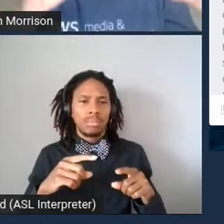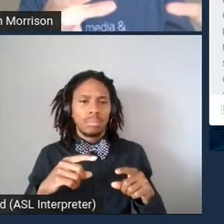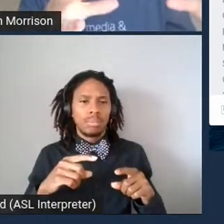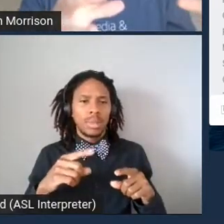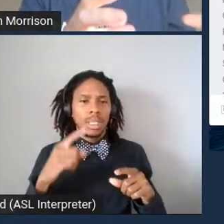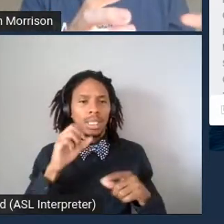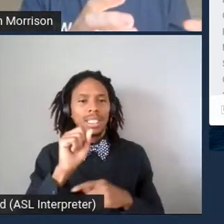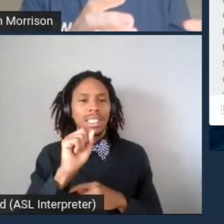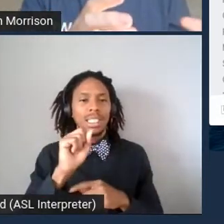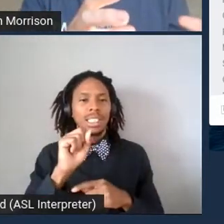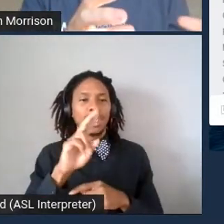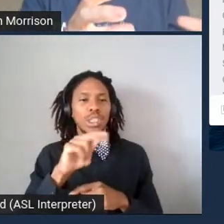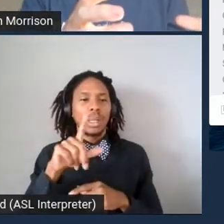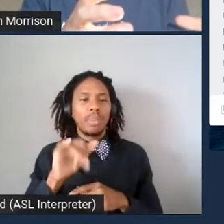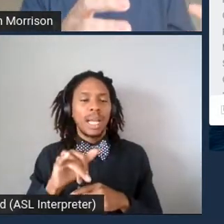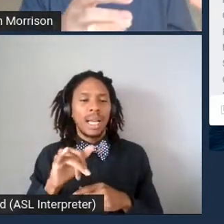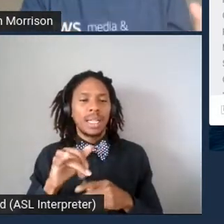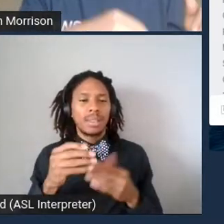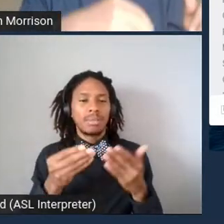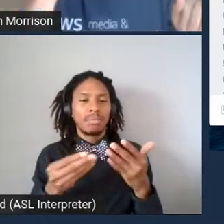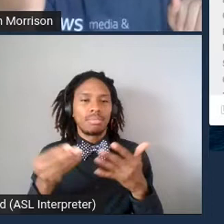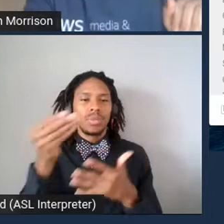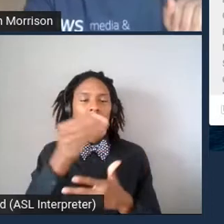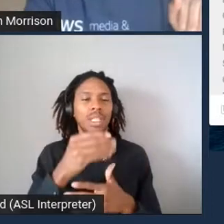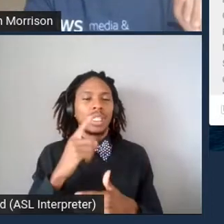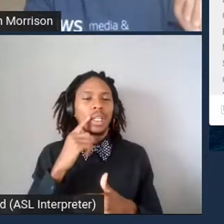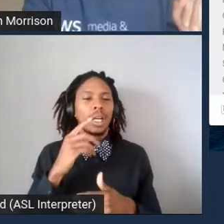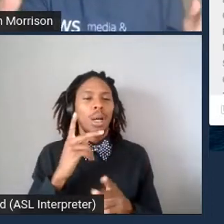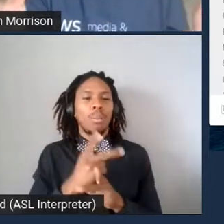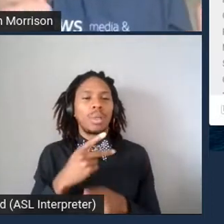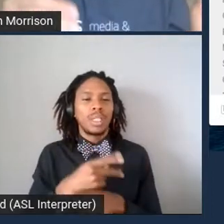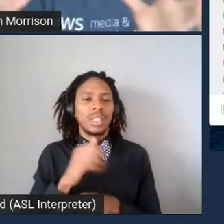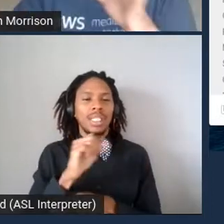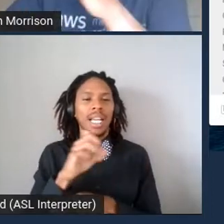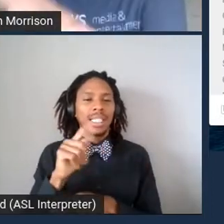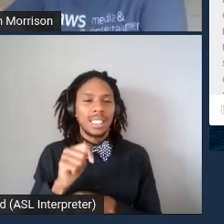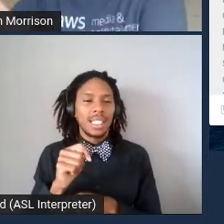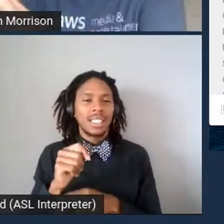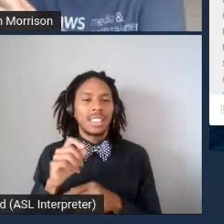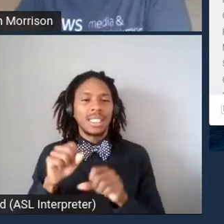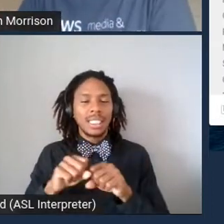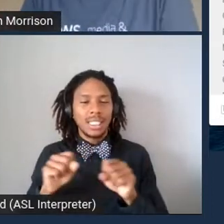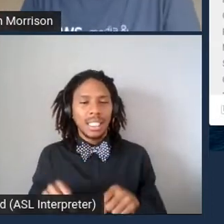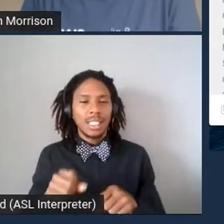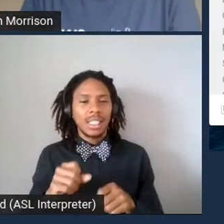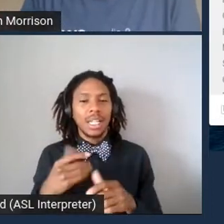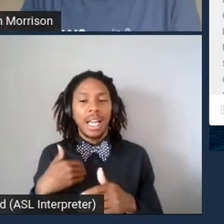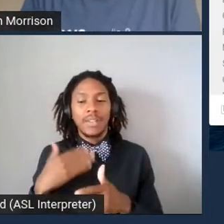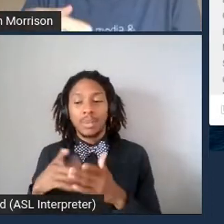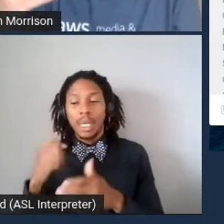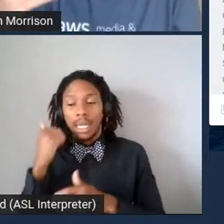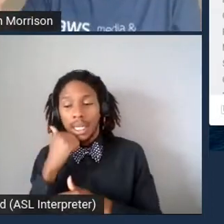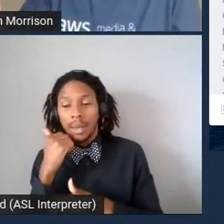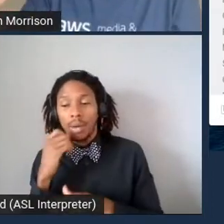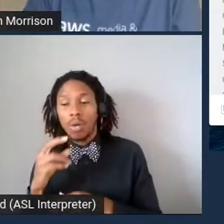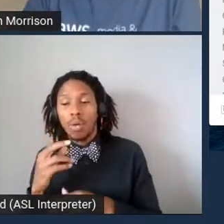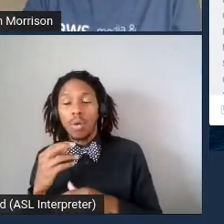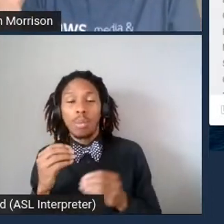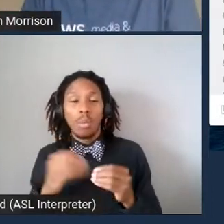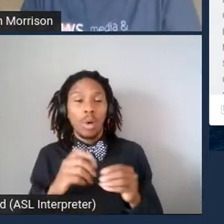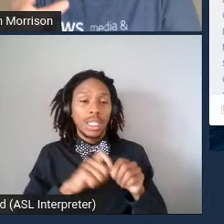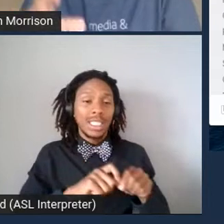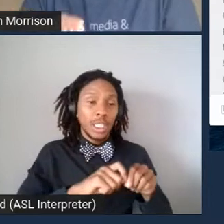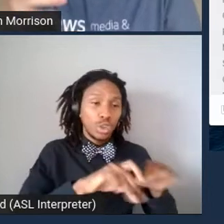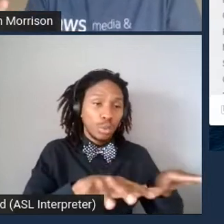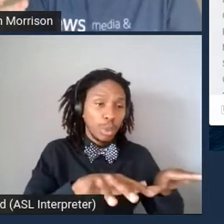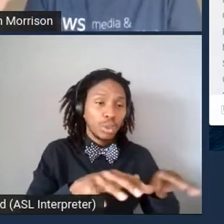be a production asset management system. So that's where your dailies are coming in. But it also could be more for distribution, getting